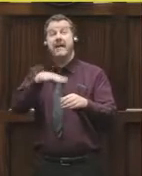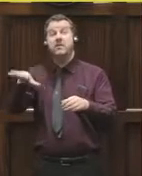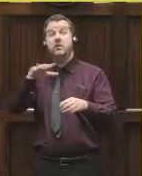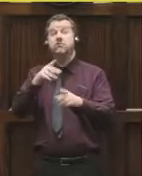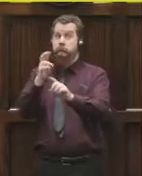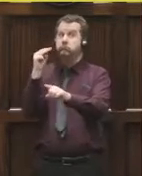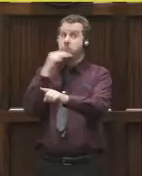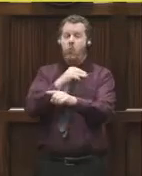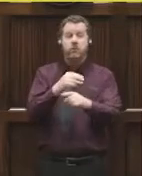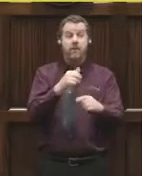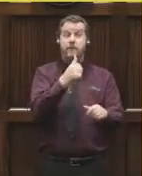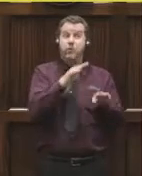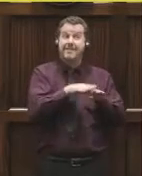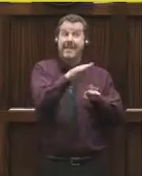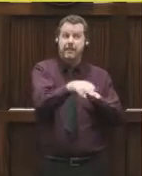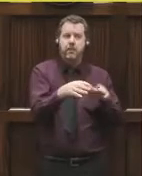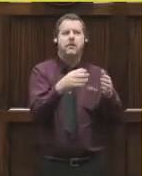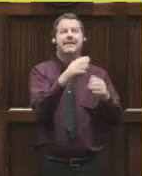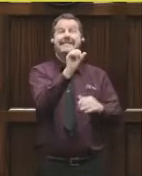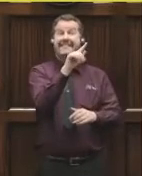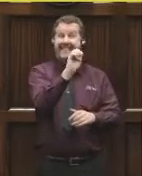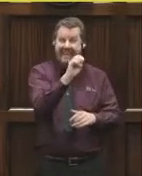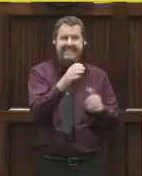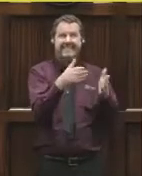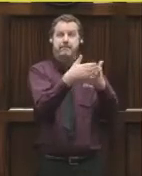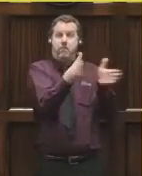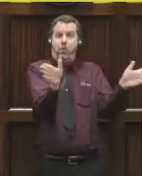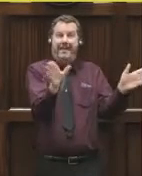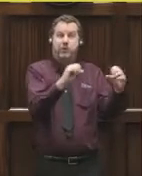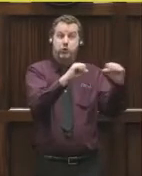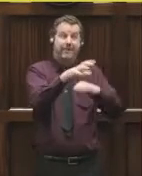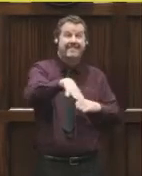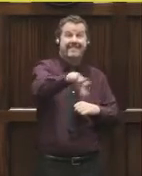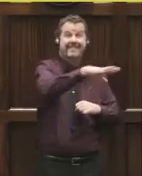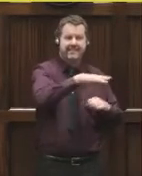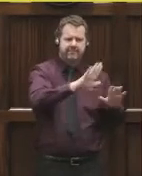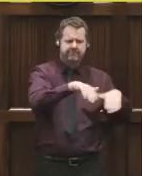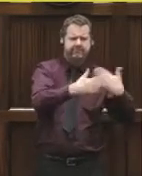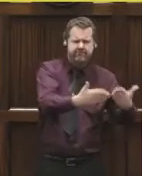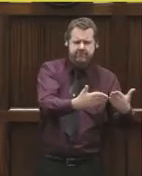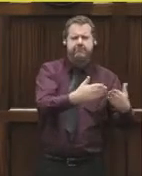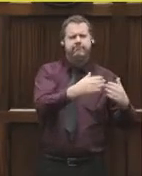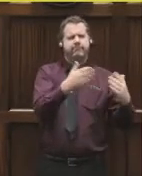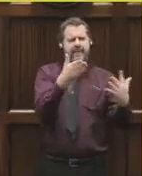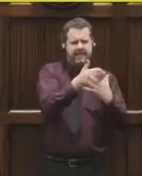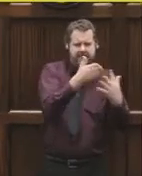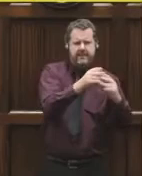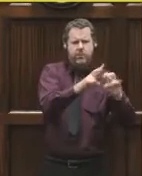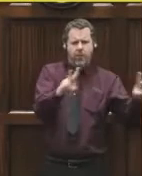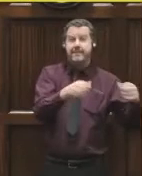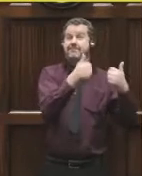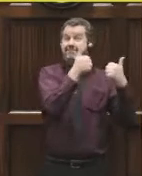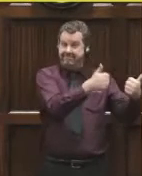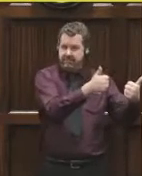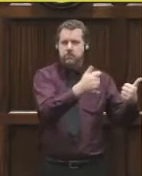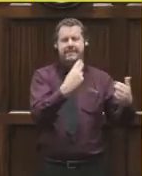and for public services to ensure access and equality, but it is something that should be